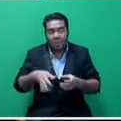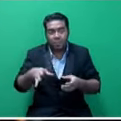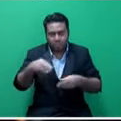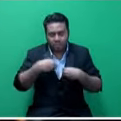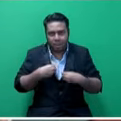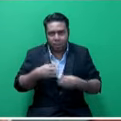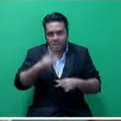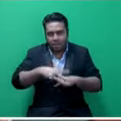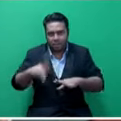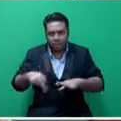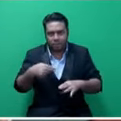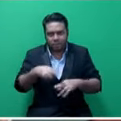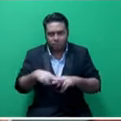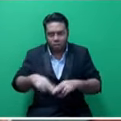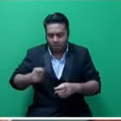of Fiji.